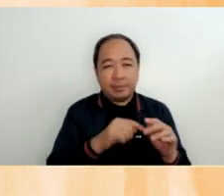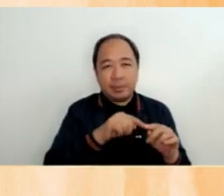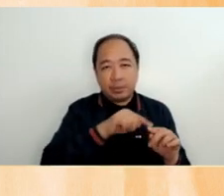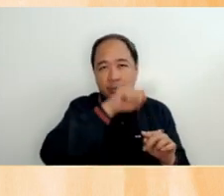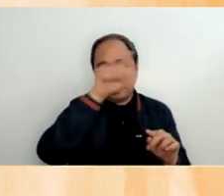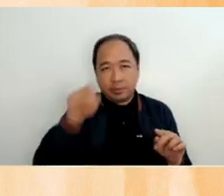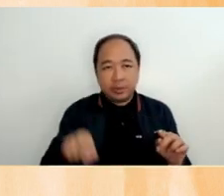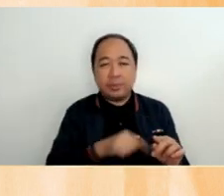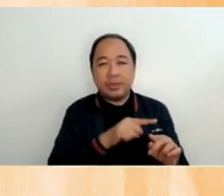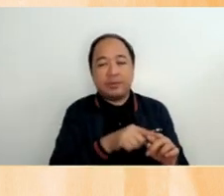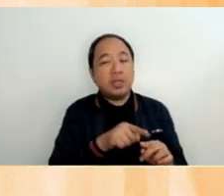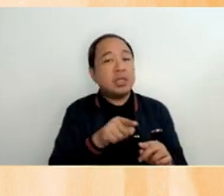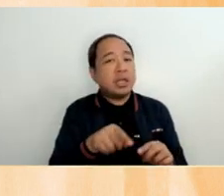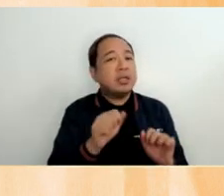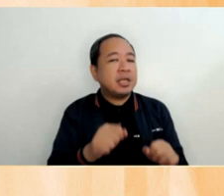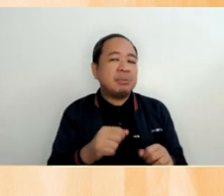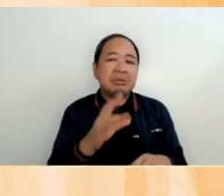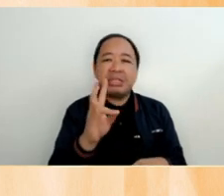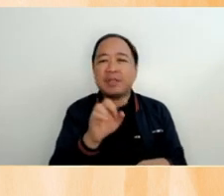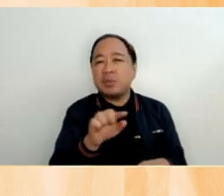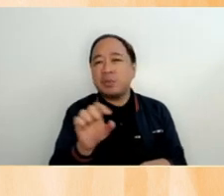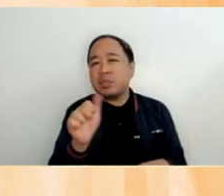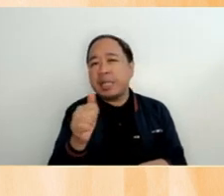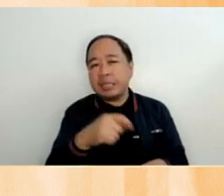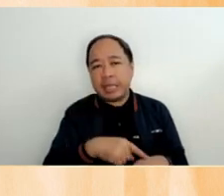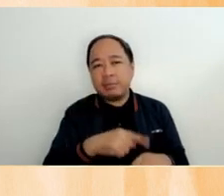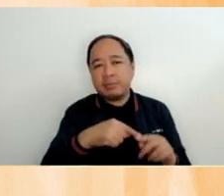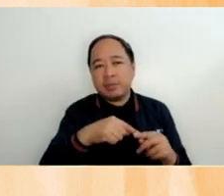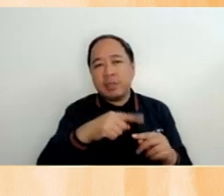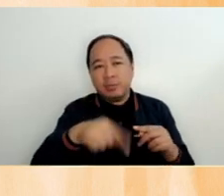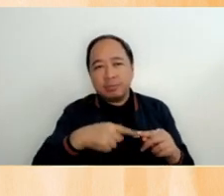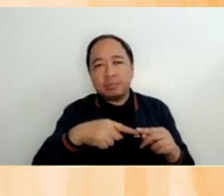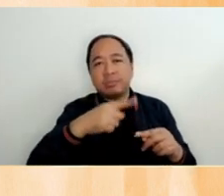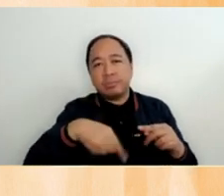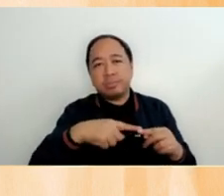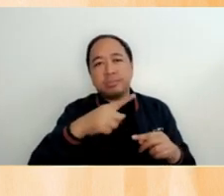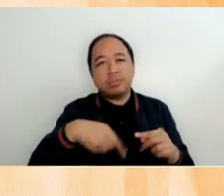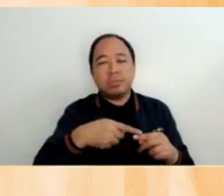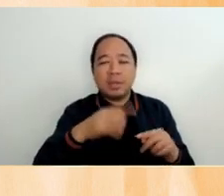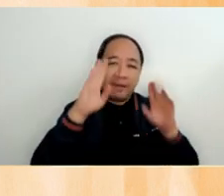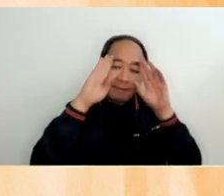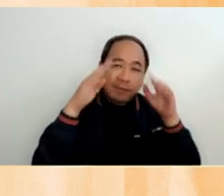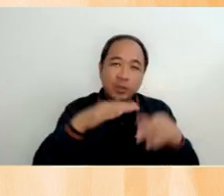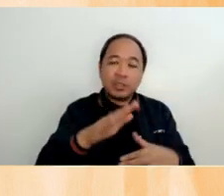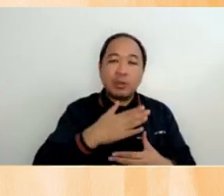repeat. This can be done 7 to 10 times in a row, focusing on the breath.